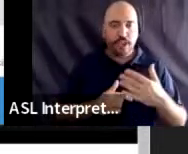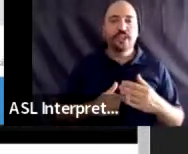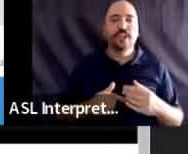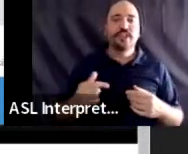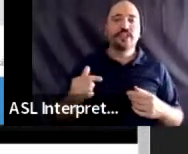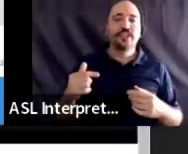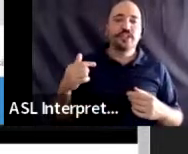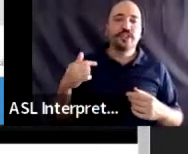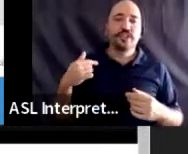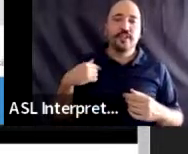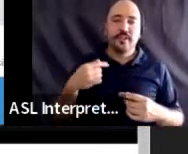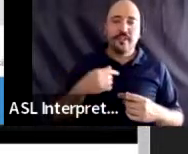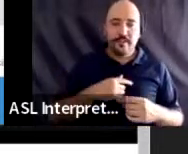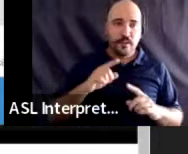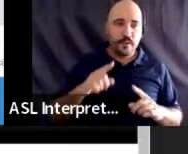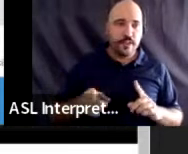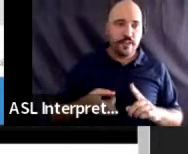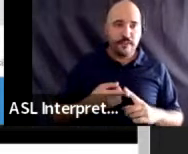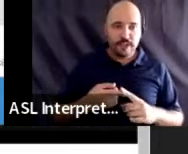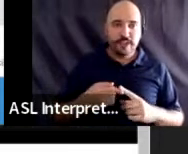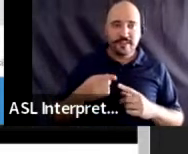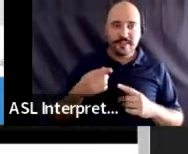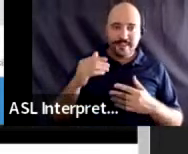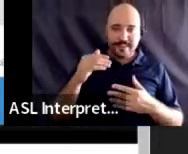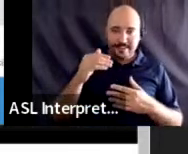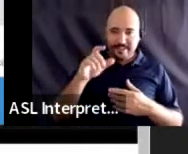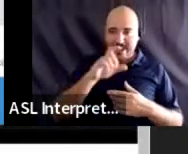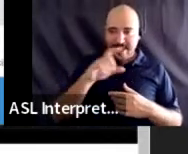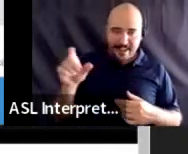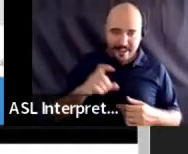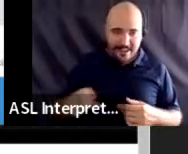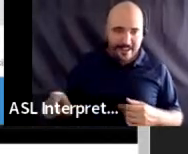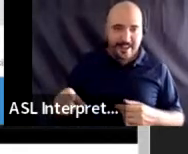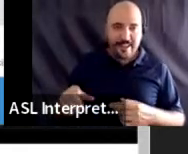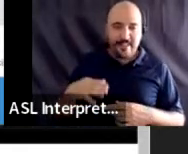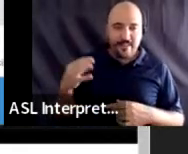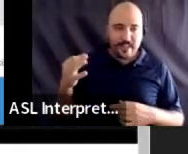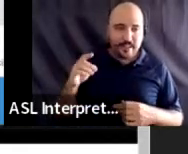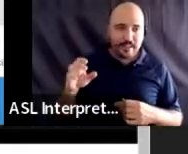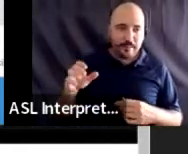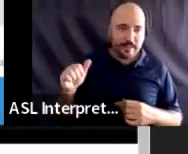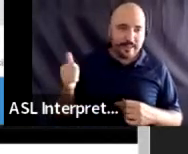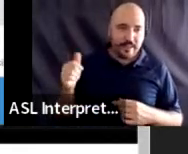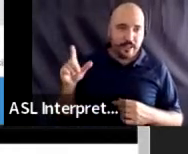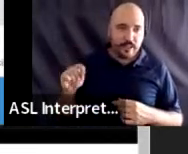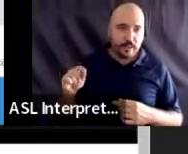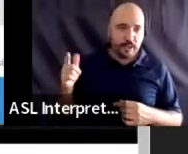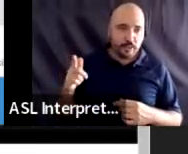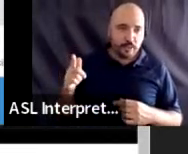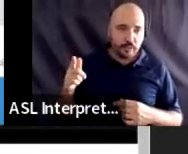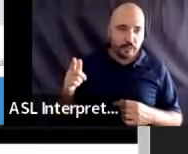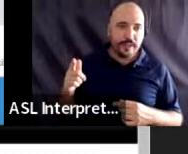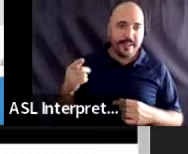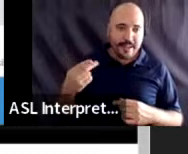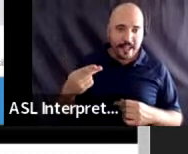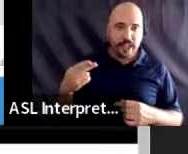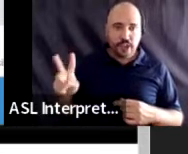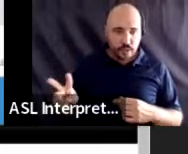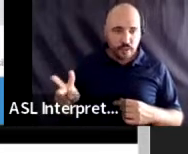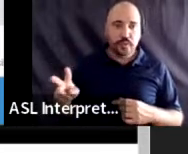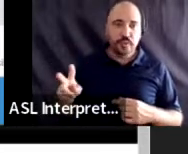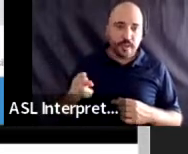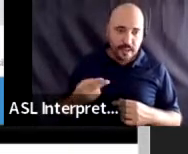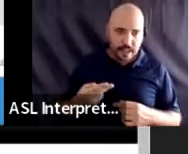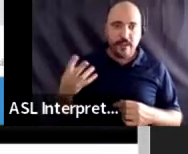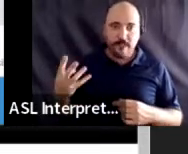first heading, Calendar of events heading level it's 1. gonna be- Showing 5 scheduled events on Friday, December 10th, 2021. Heading level 2. Friday, December 10th. Heading